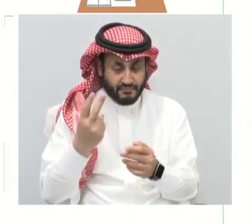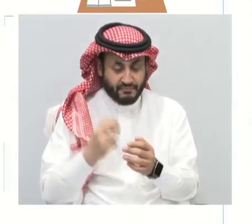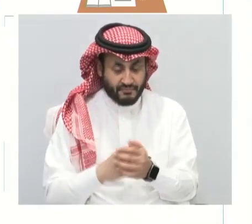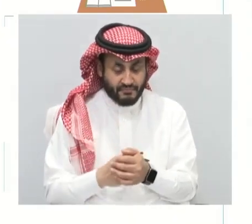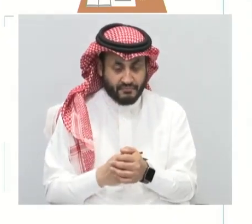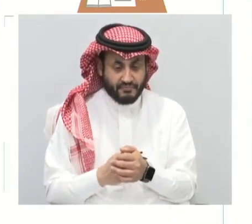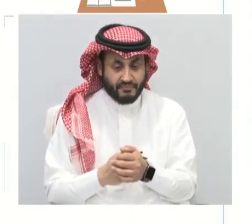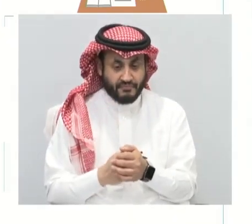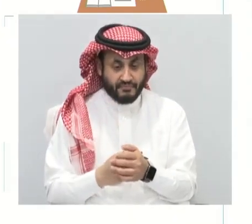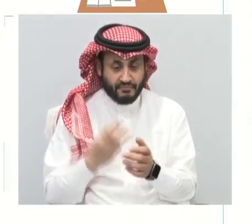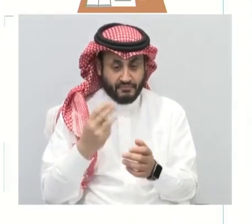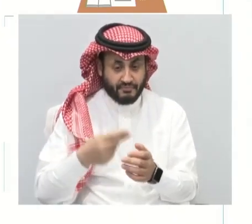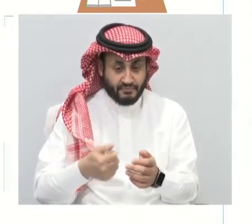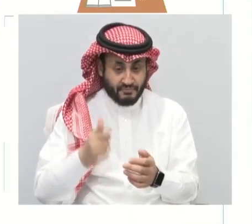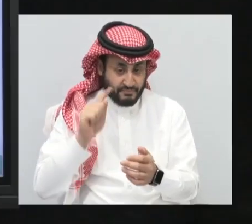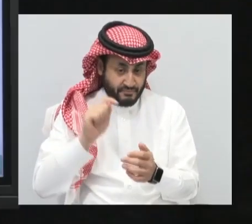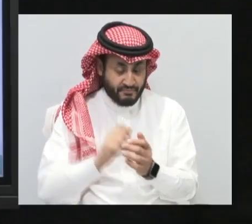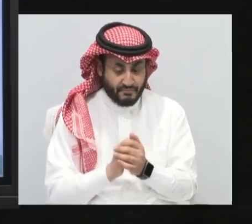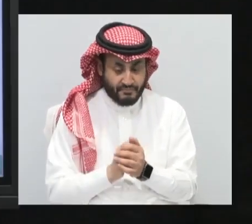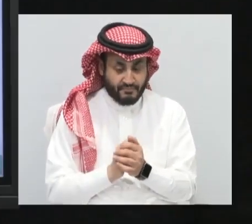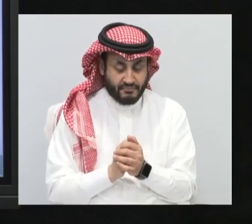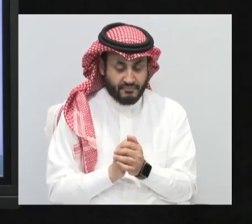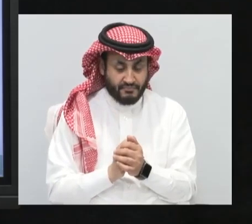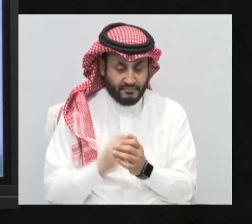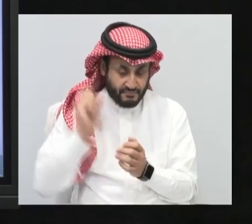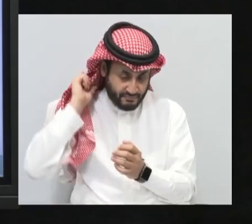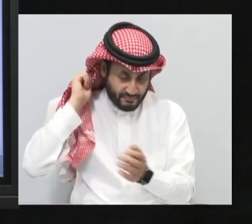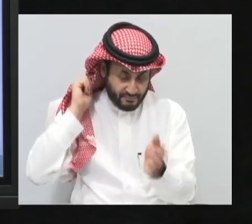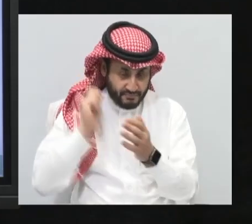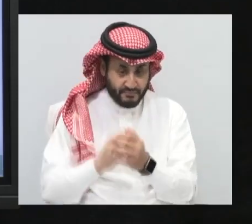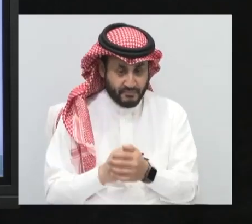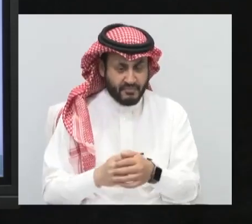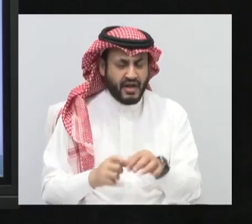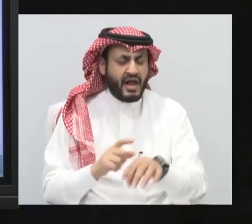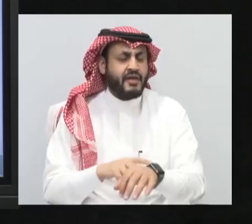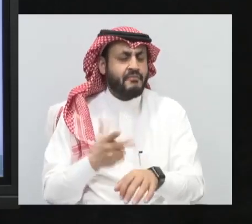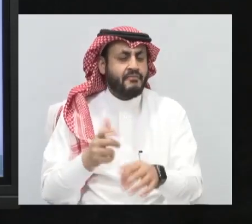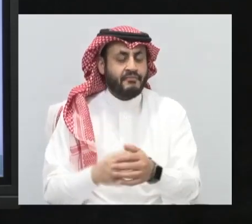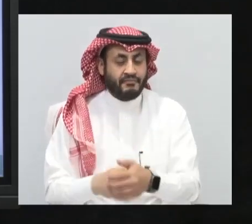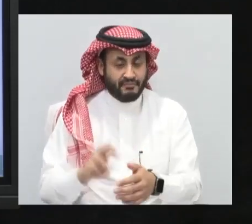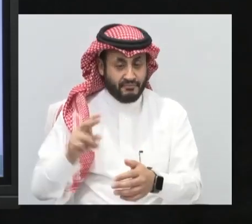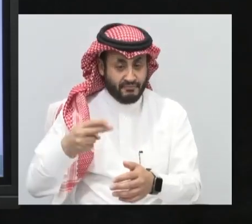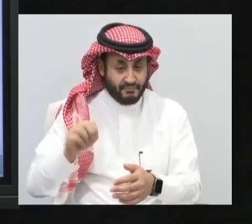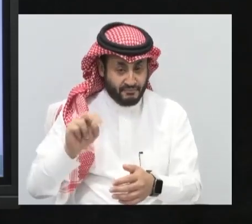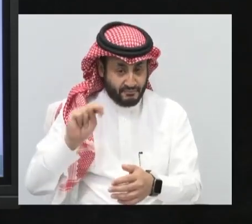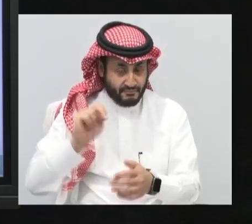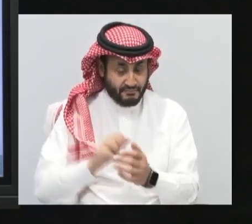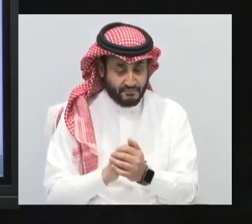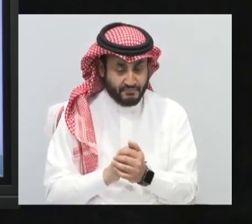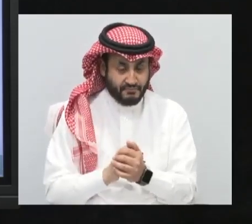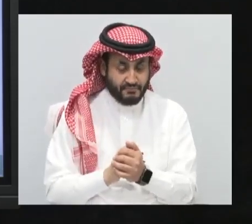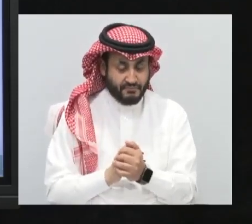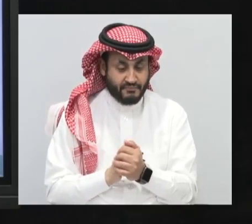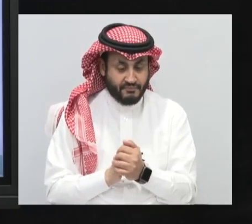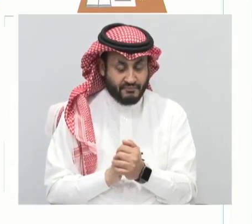is about what. You answer the question what. The third one is when. Okay, so we'll apply it now